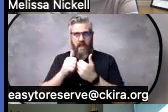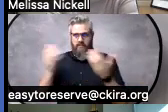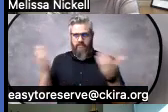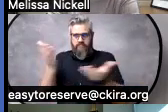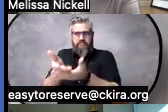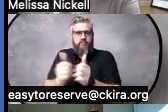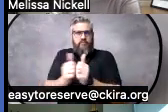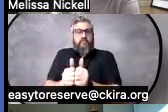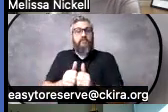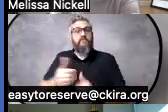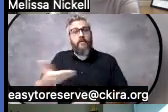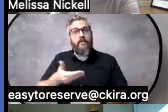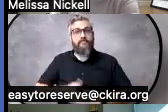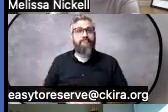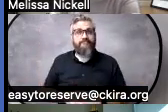welcome.